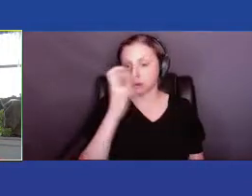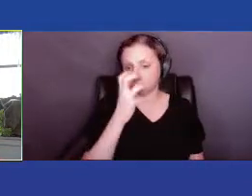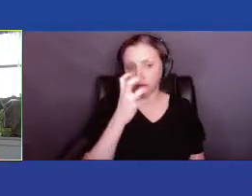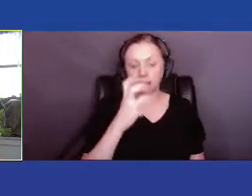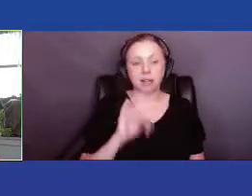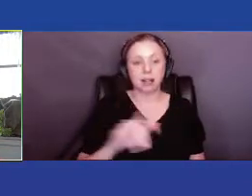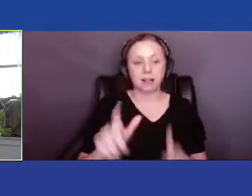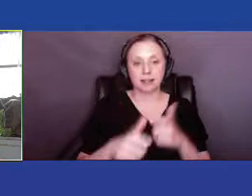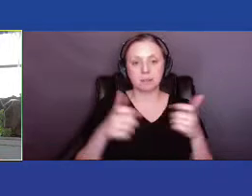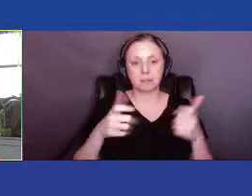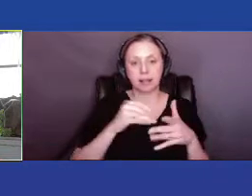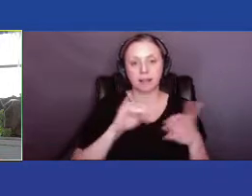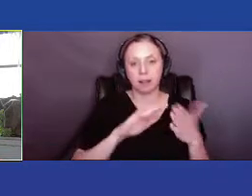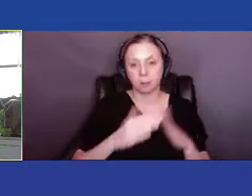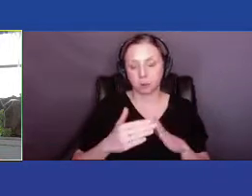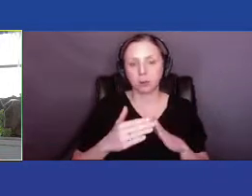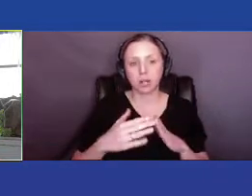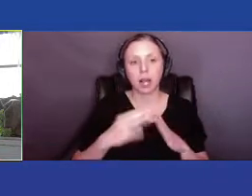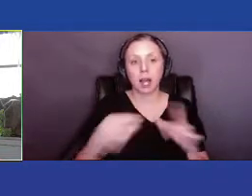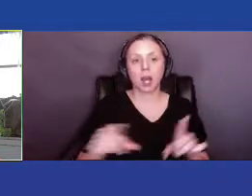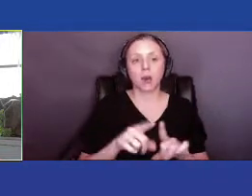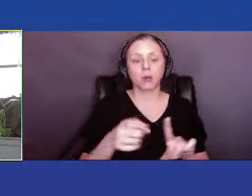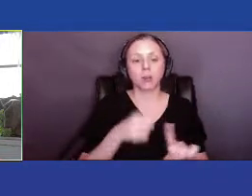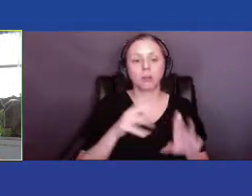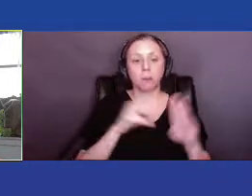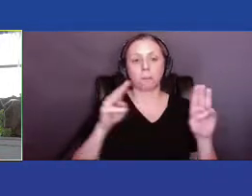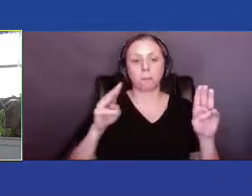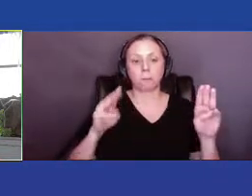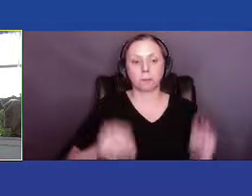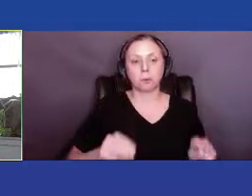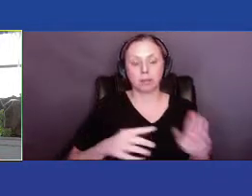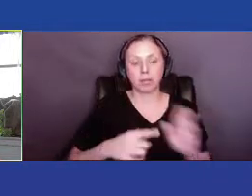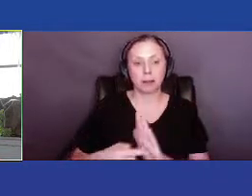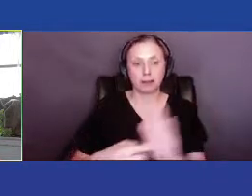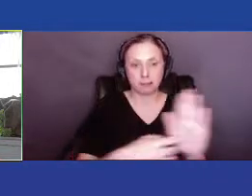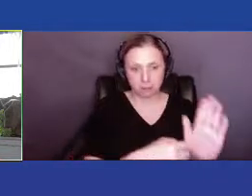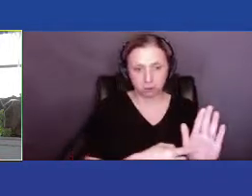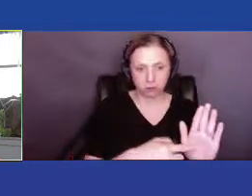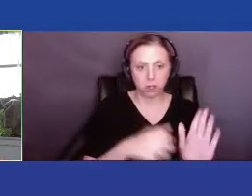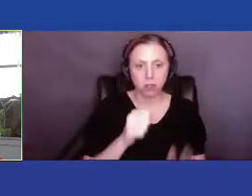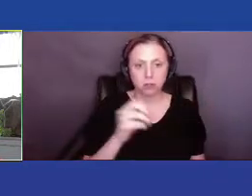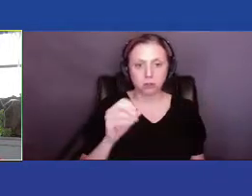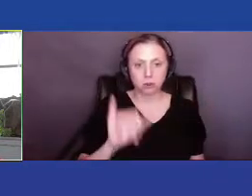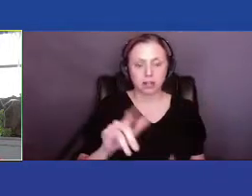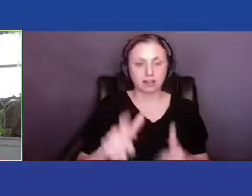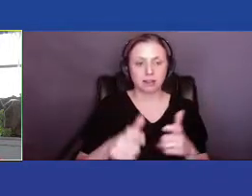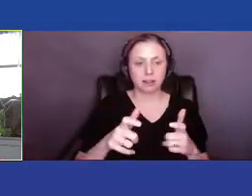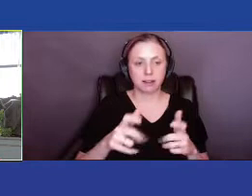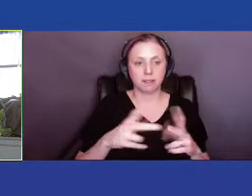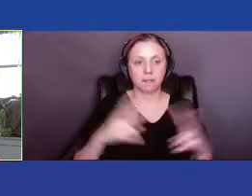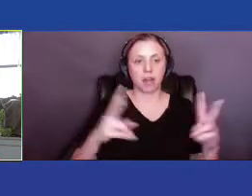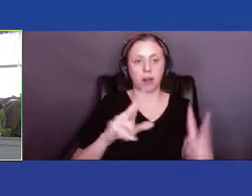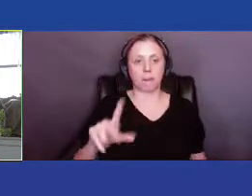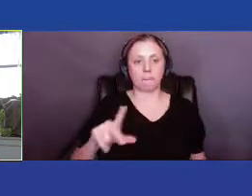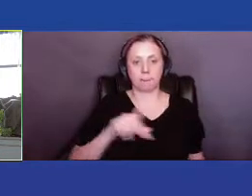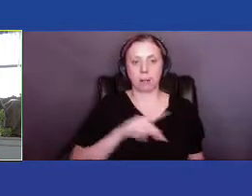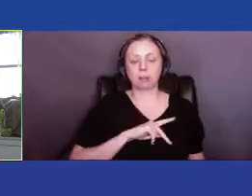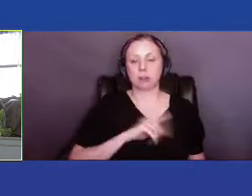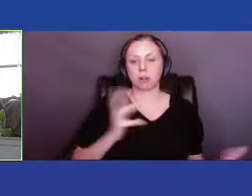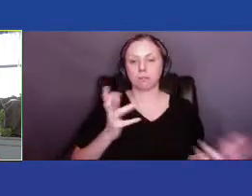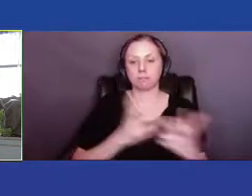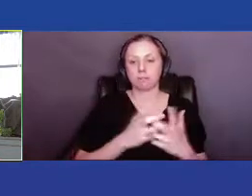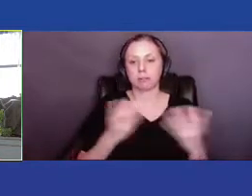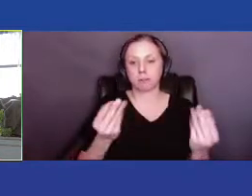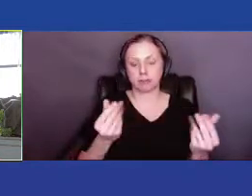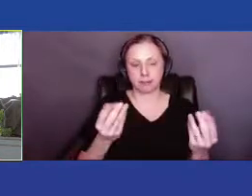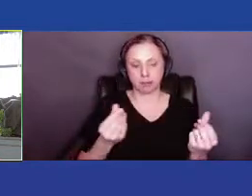big in that community, and also from museum exhibitions. So it's a very, very personalized kind of